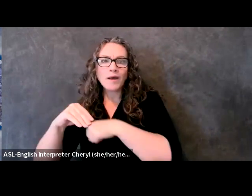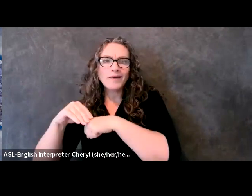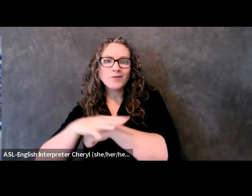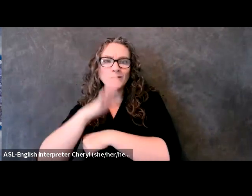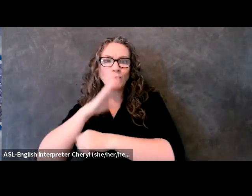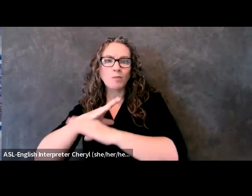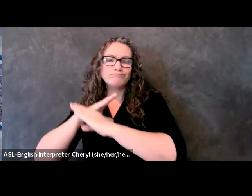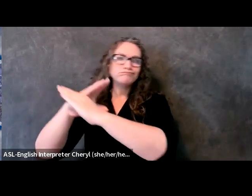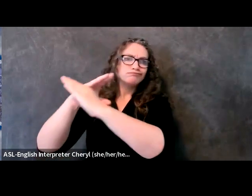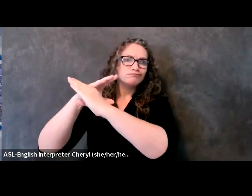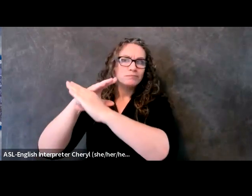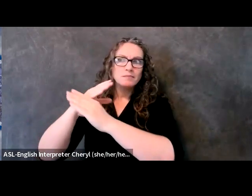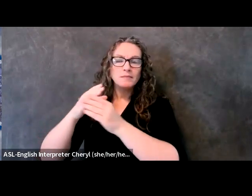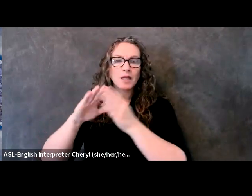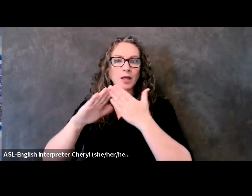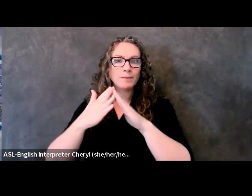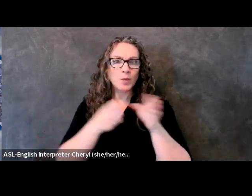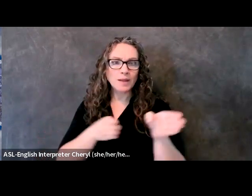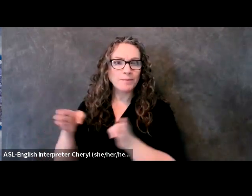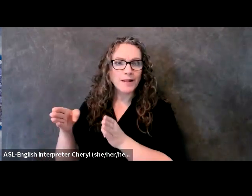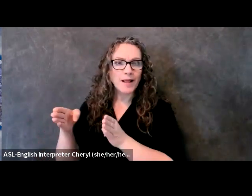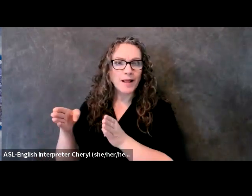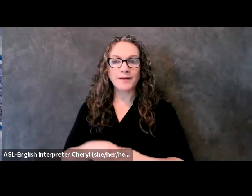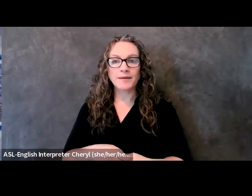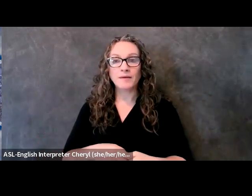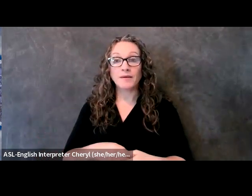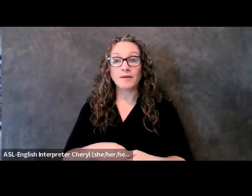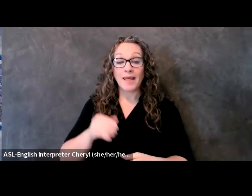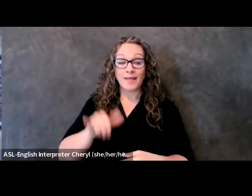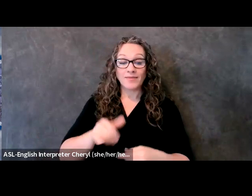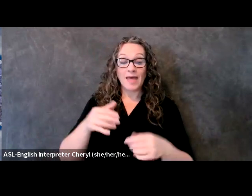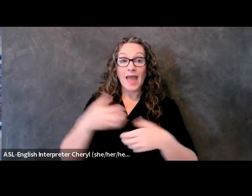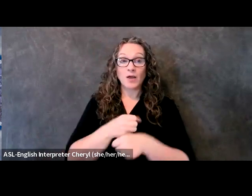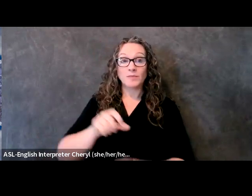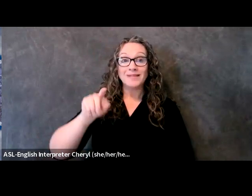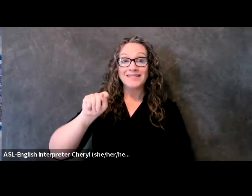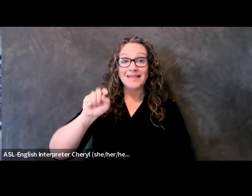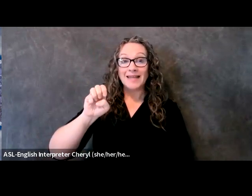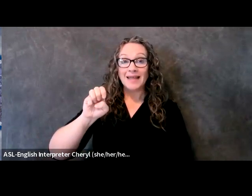our planning with our communities. And we use this in a teacher acronym,